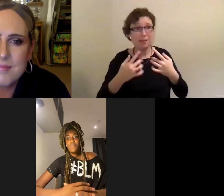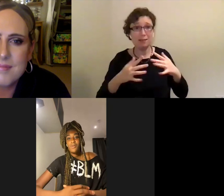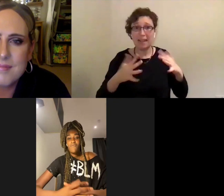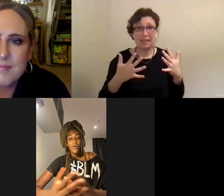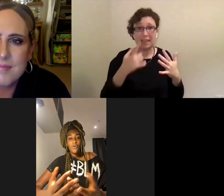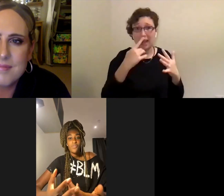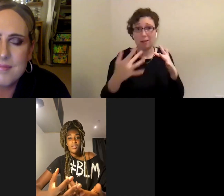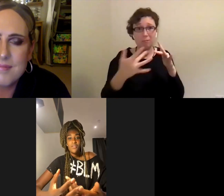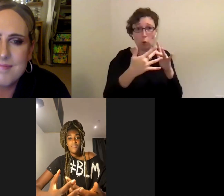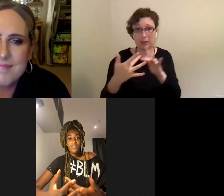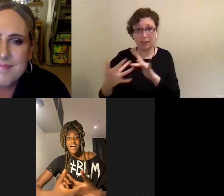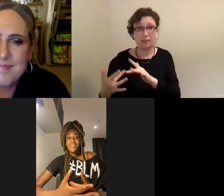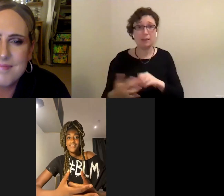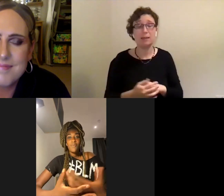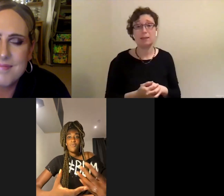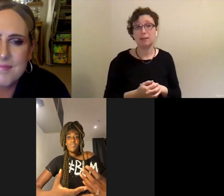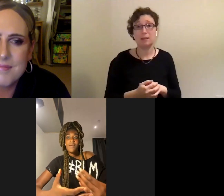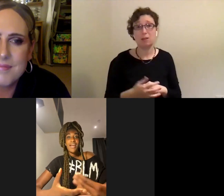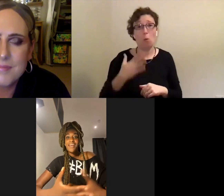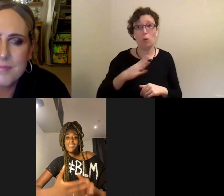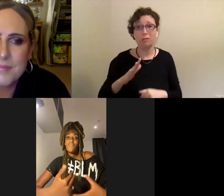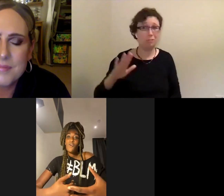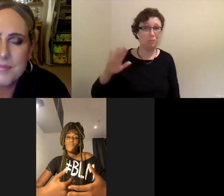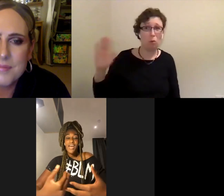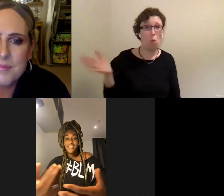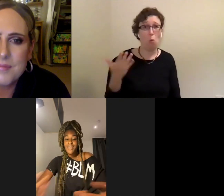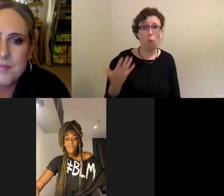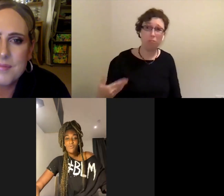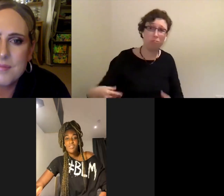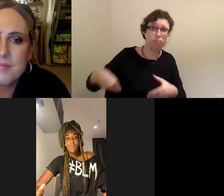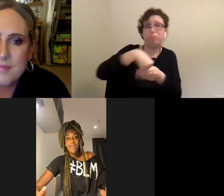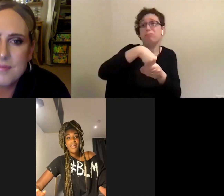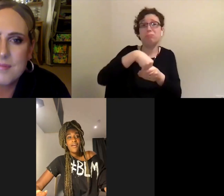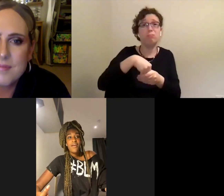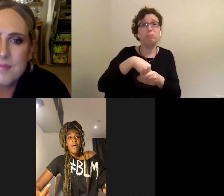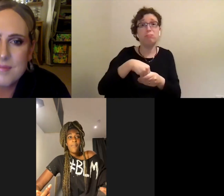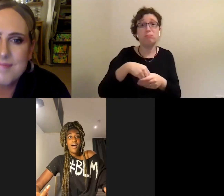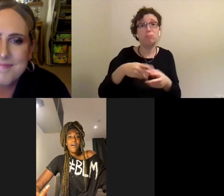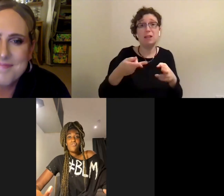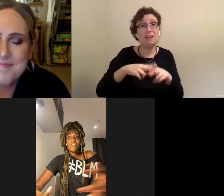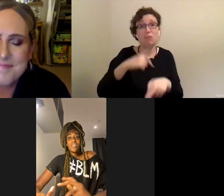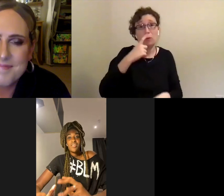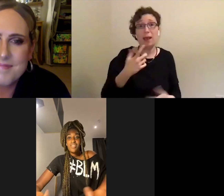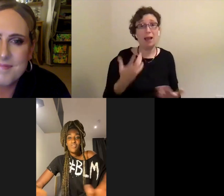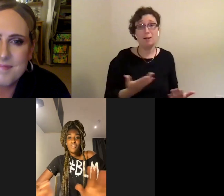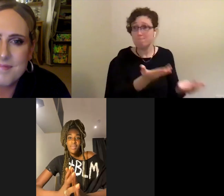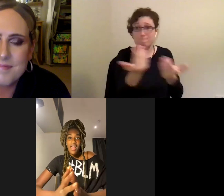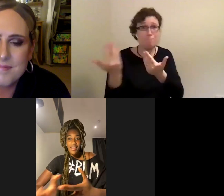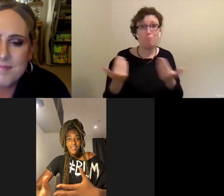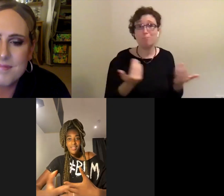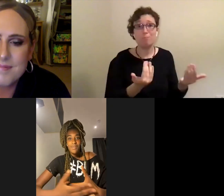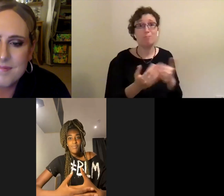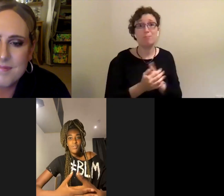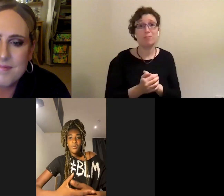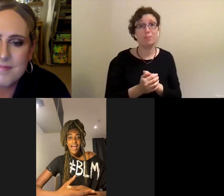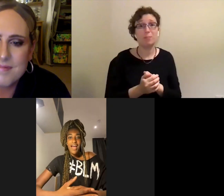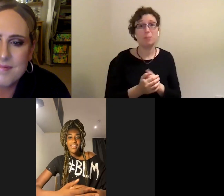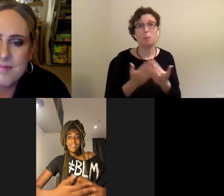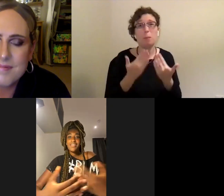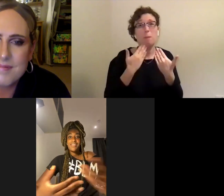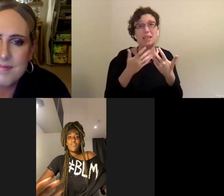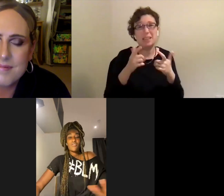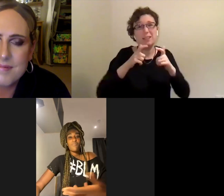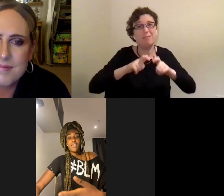many people involved as they want to be, as involved as they want to be. But just continue to be allies to people that you